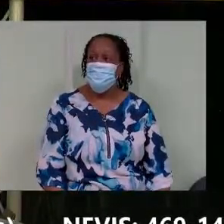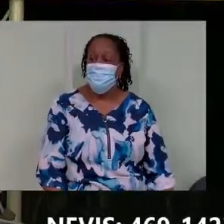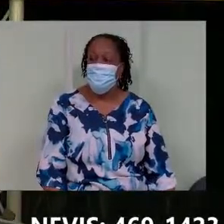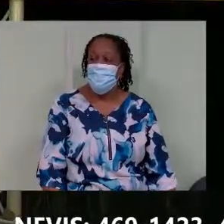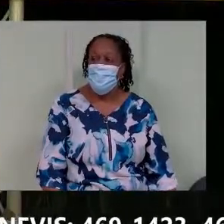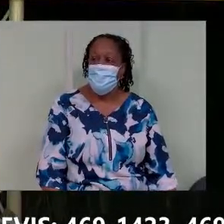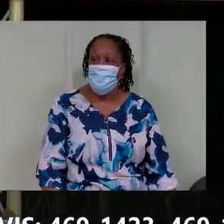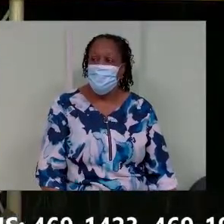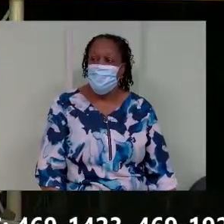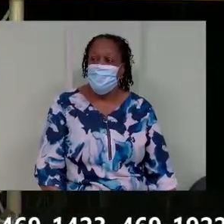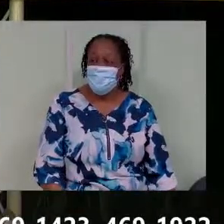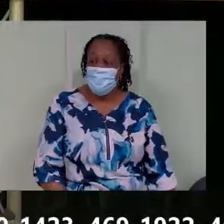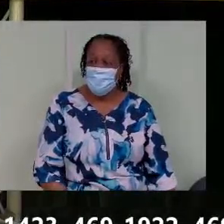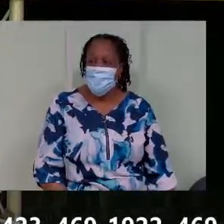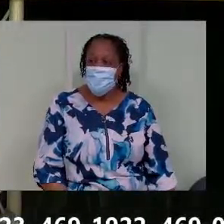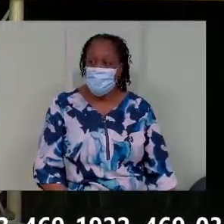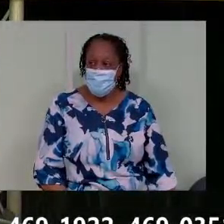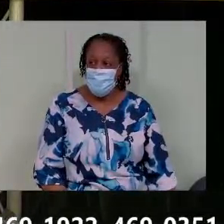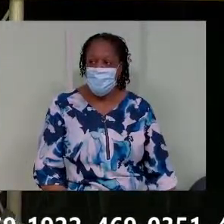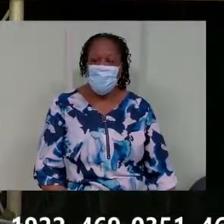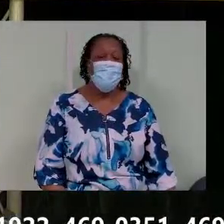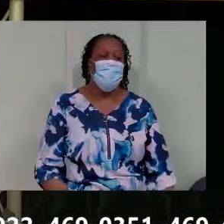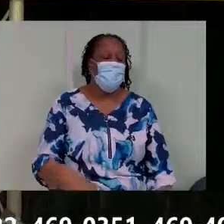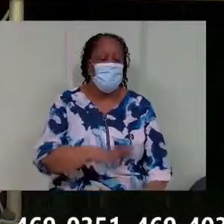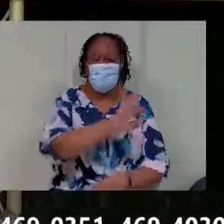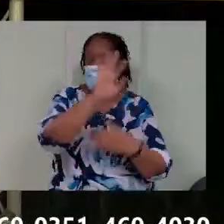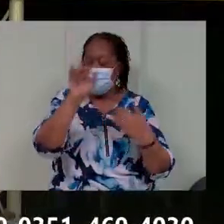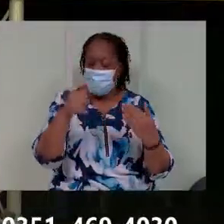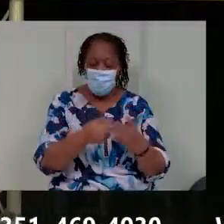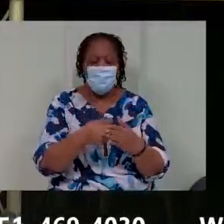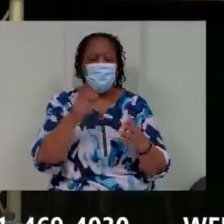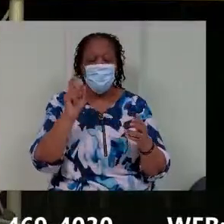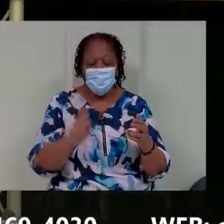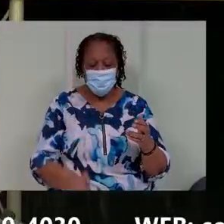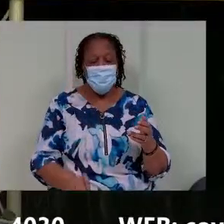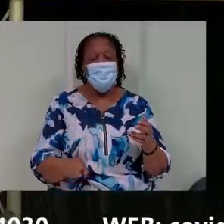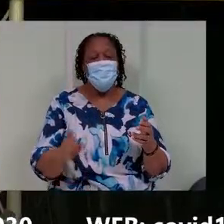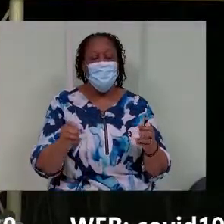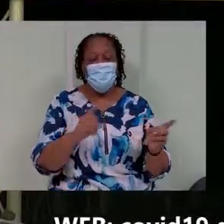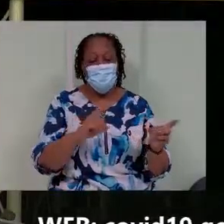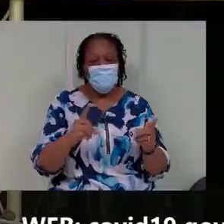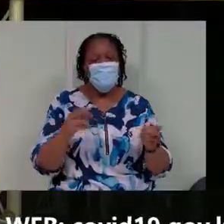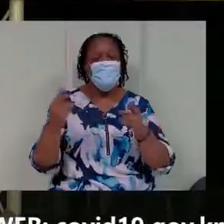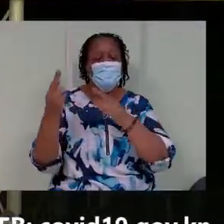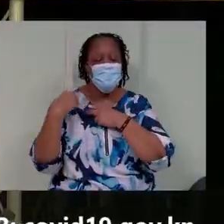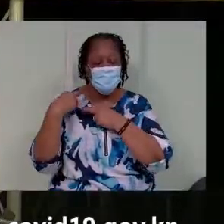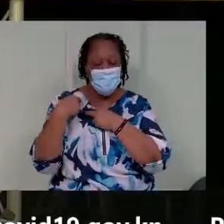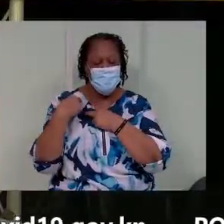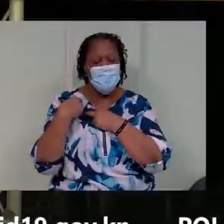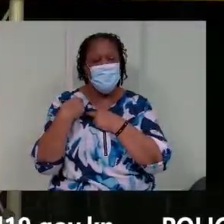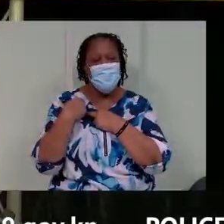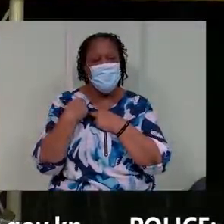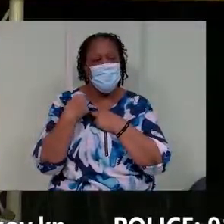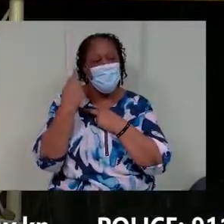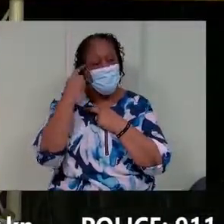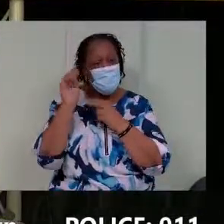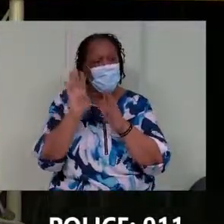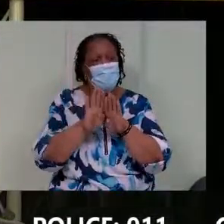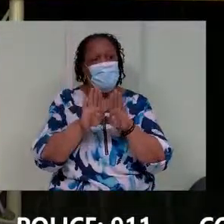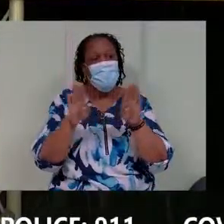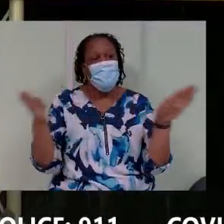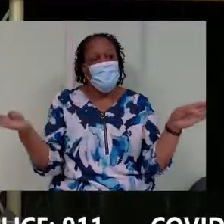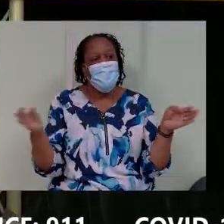our borders lies in it's all our responsibility. Thank you.